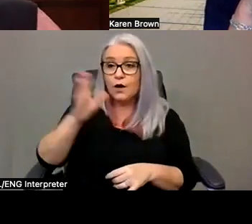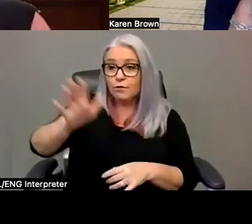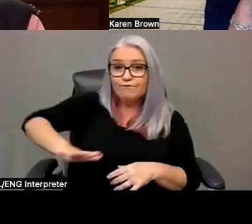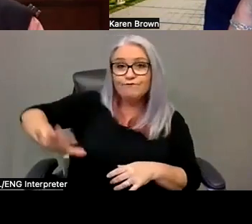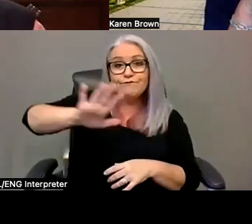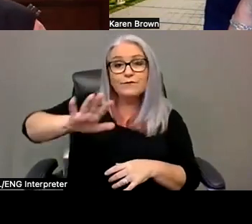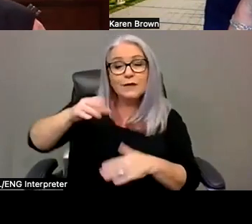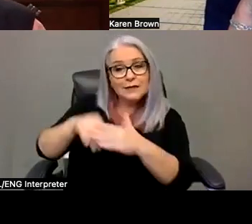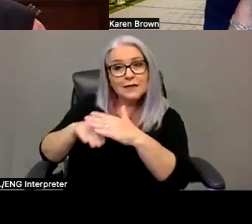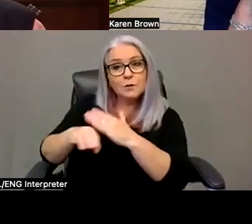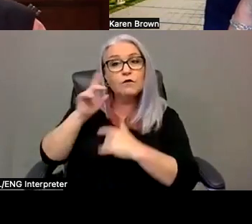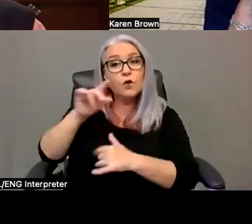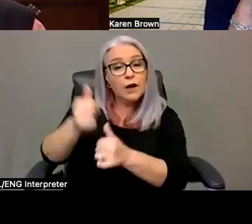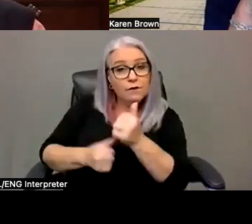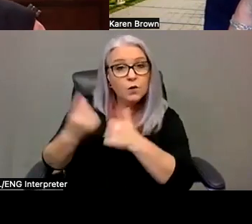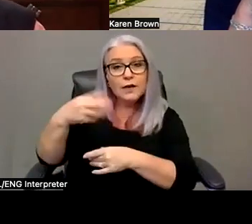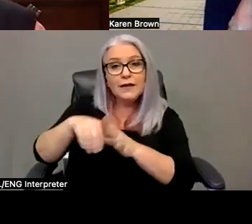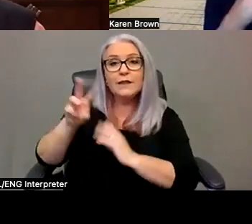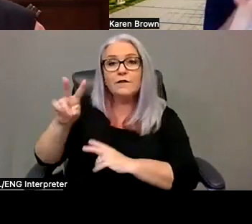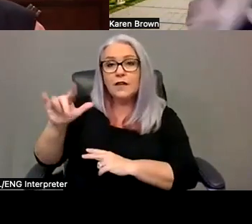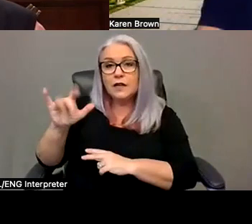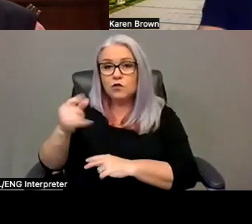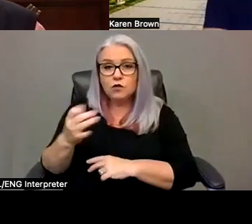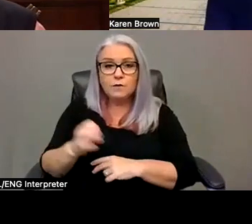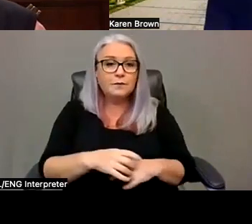the village. Ms. Brown, same question.